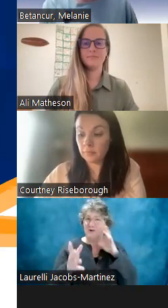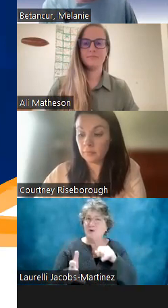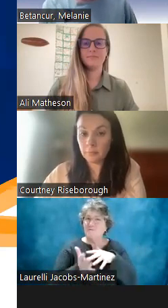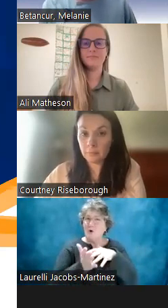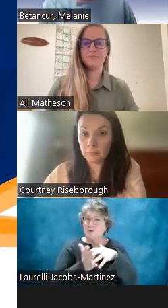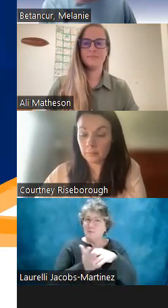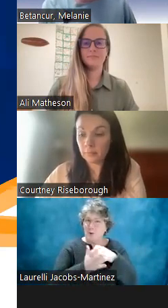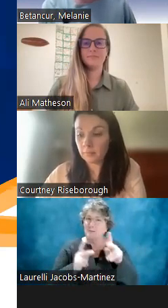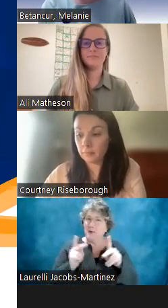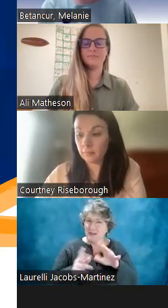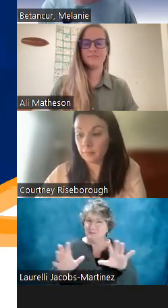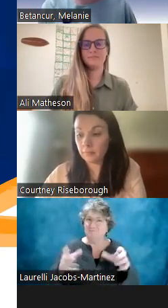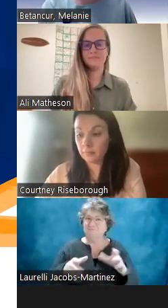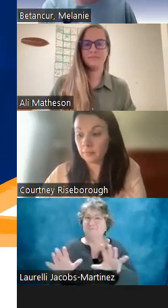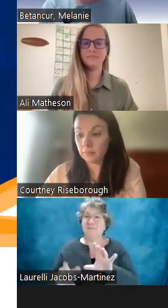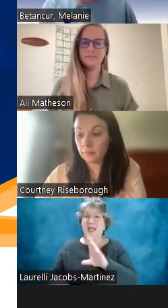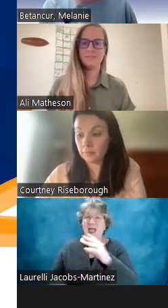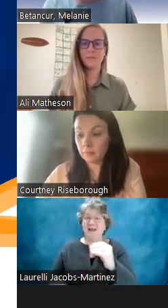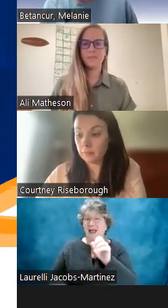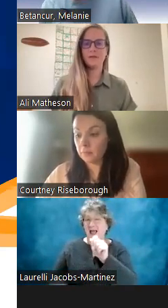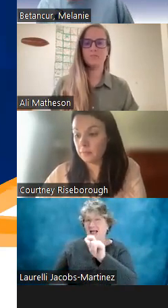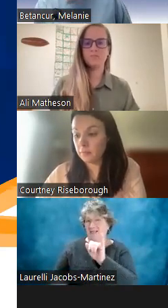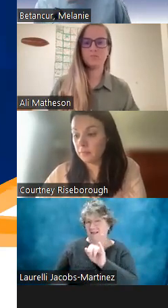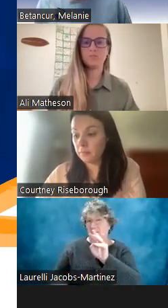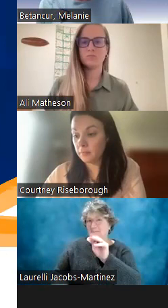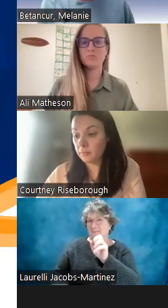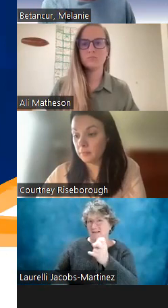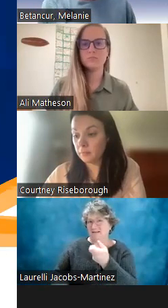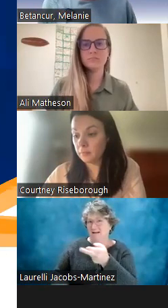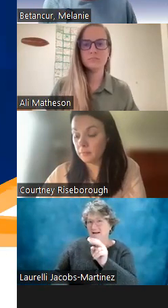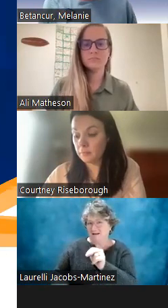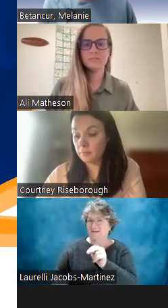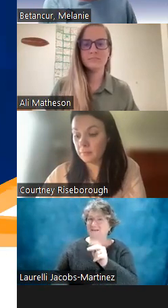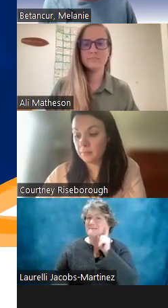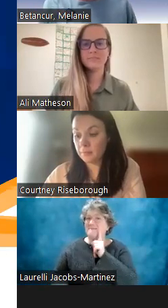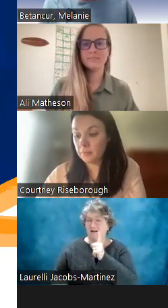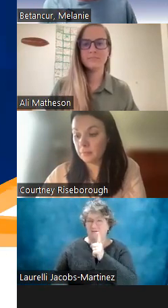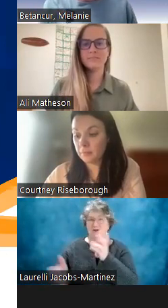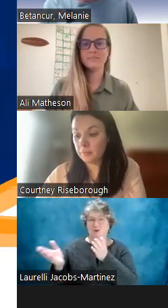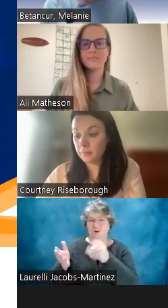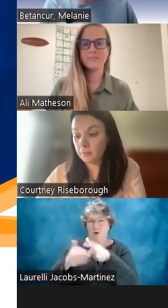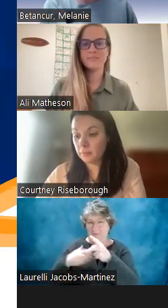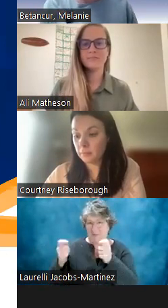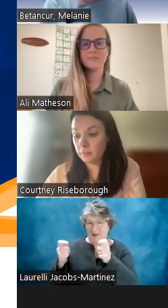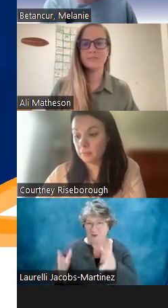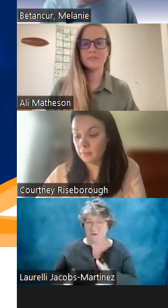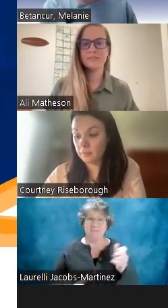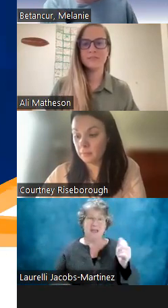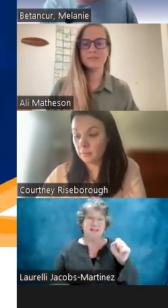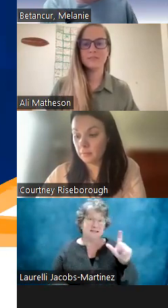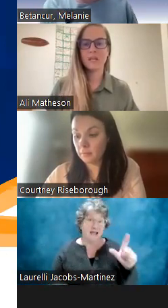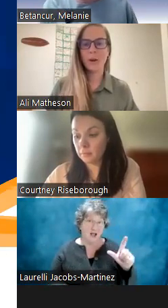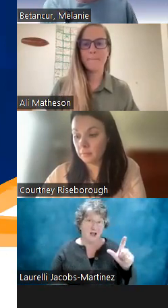Ali Matheson from the Deaf Services Program as a manager. Our ASL interpreters is